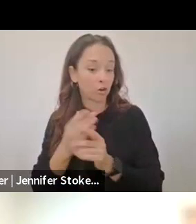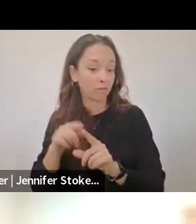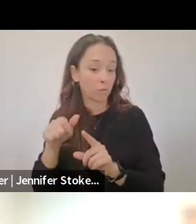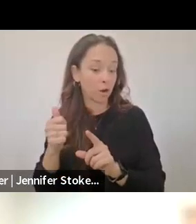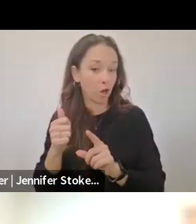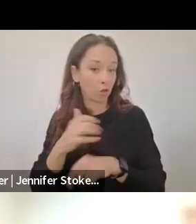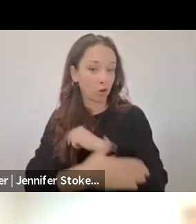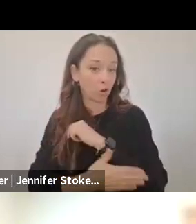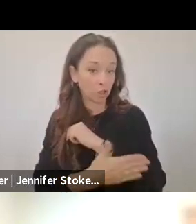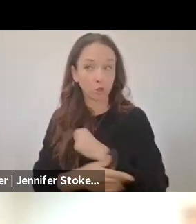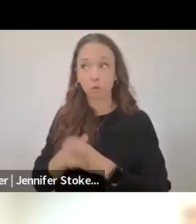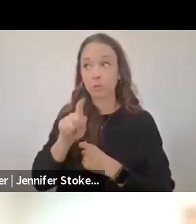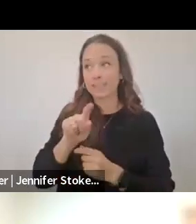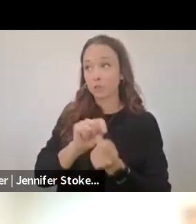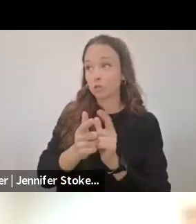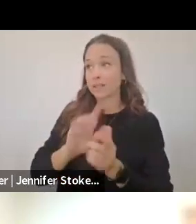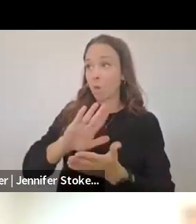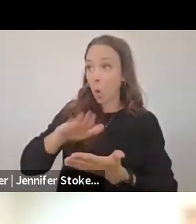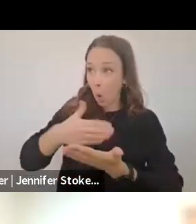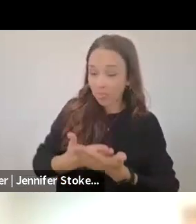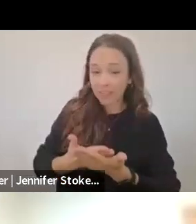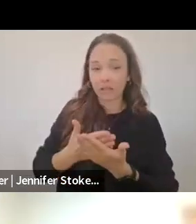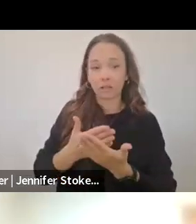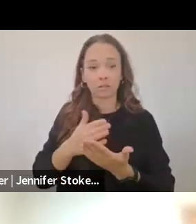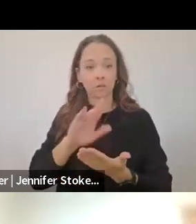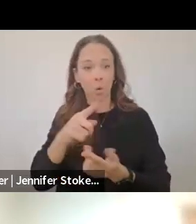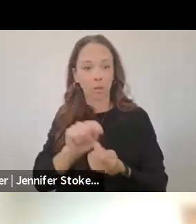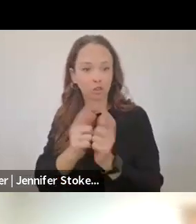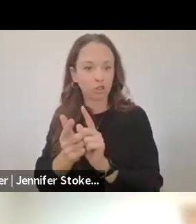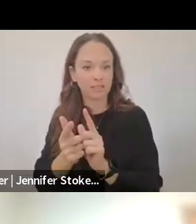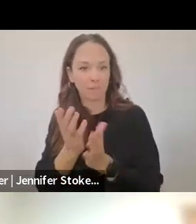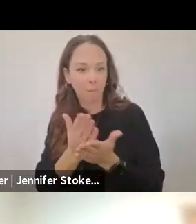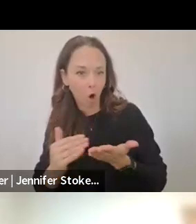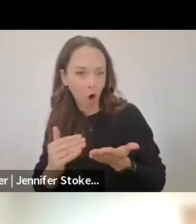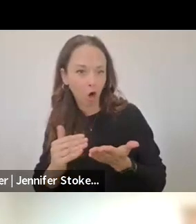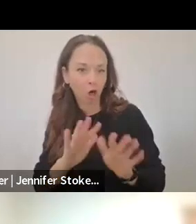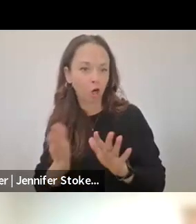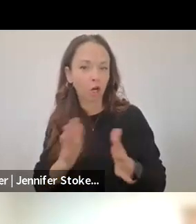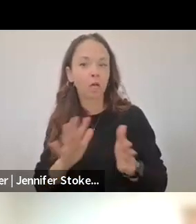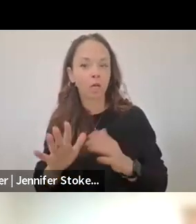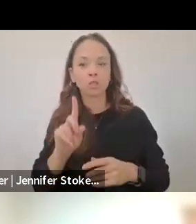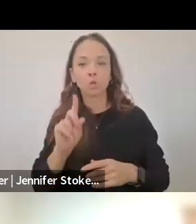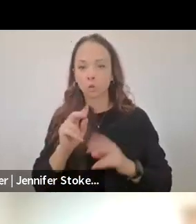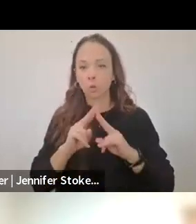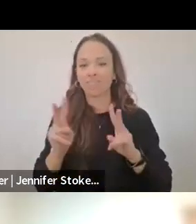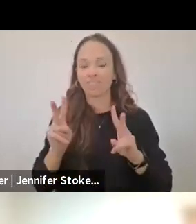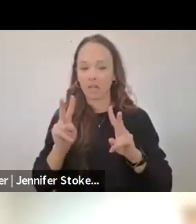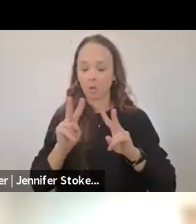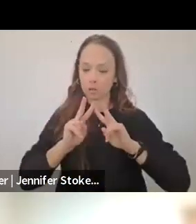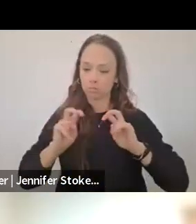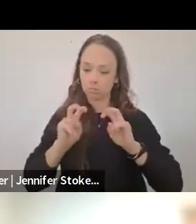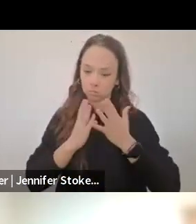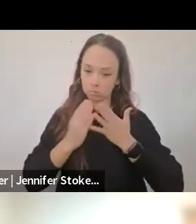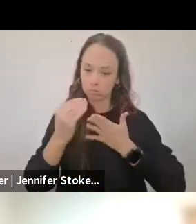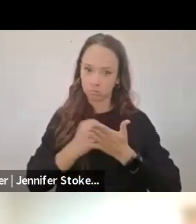to translate the whole thing? Do we only need to translate this? Do we only translate that? So we do a very comprehensive assessment on